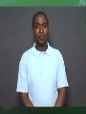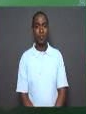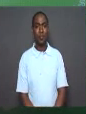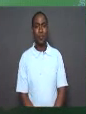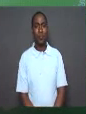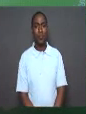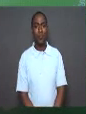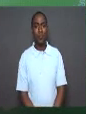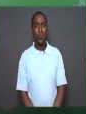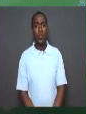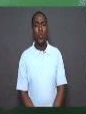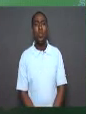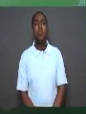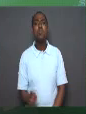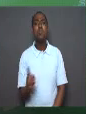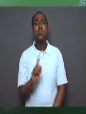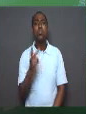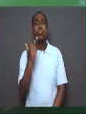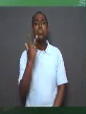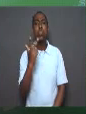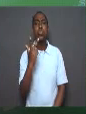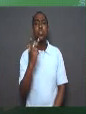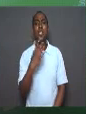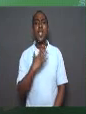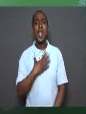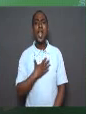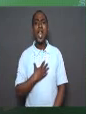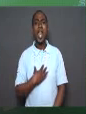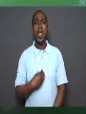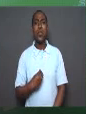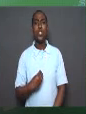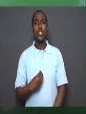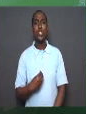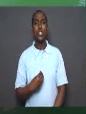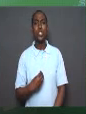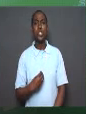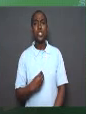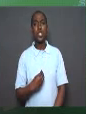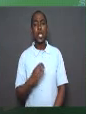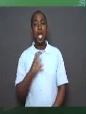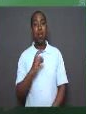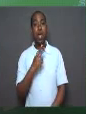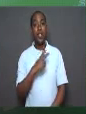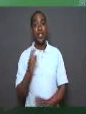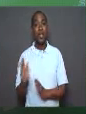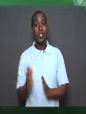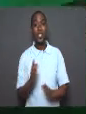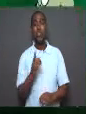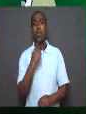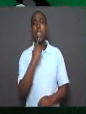What 3 elements make up all forms of carbohydrates?